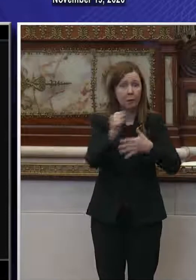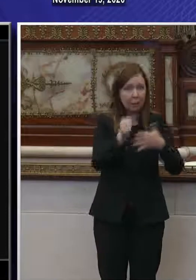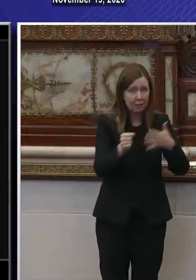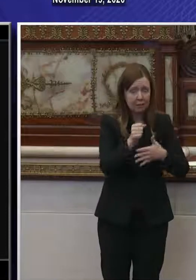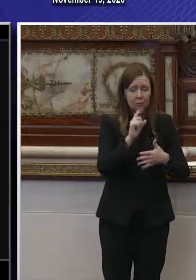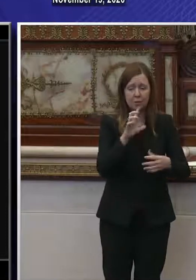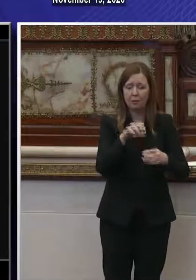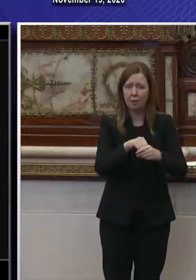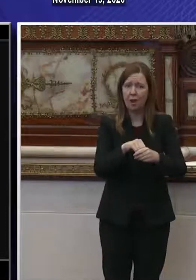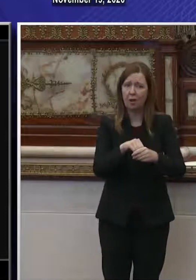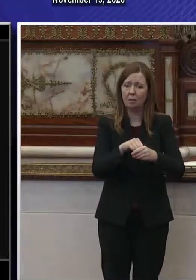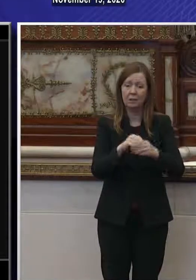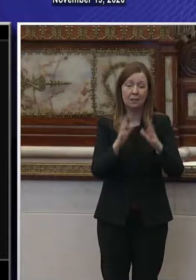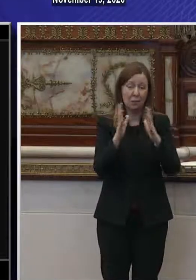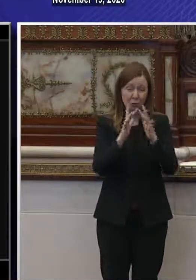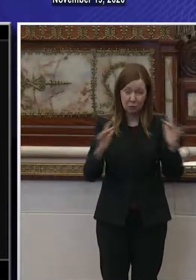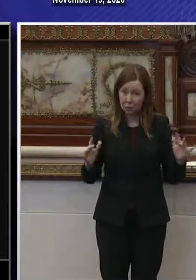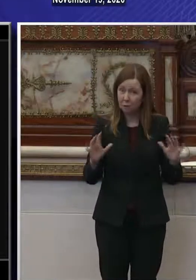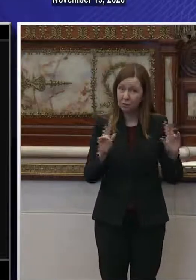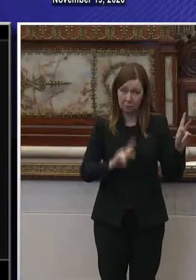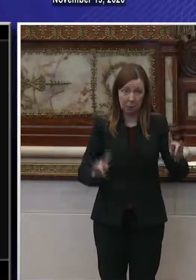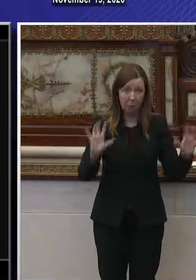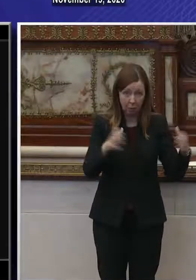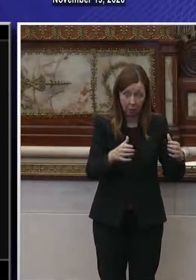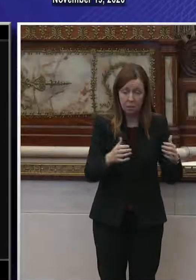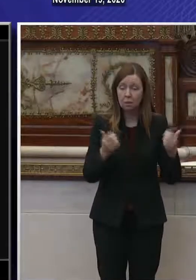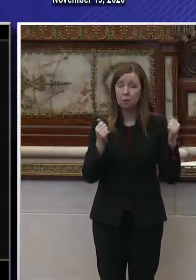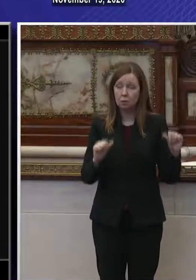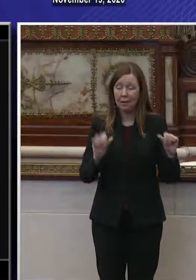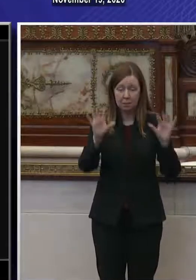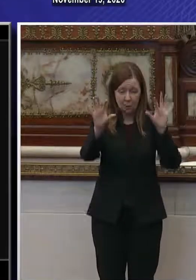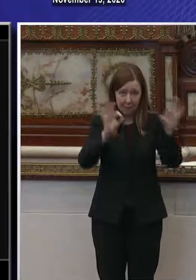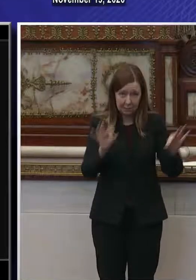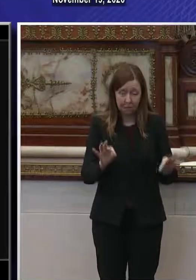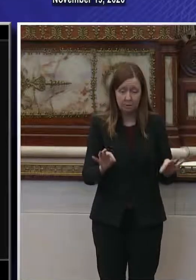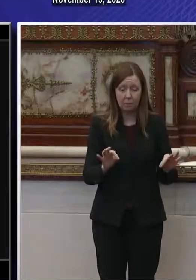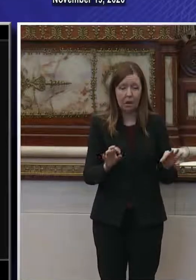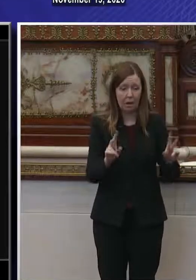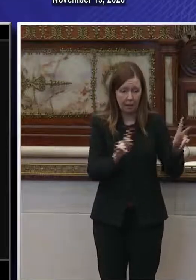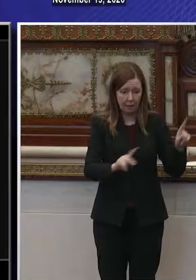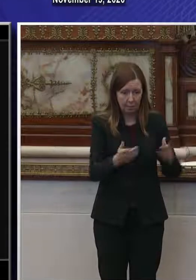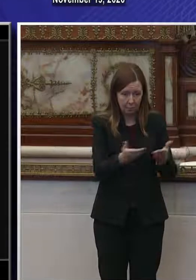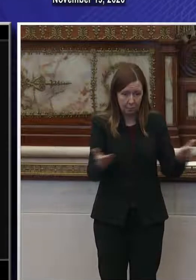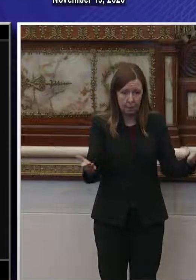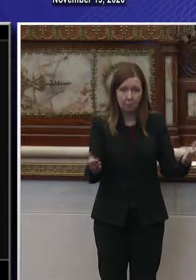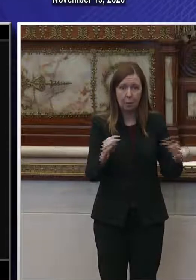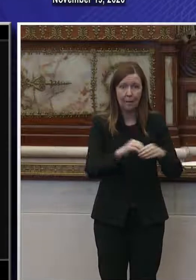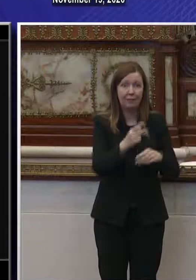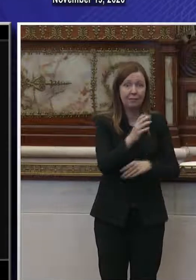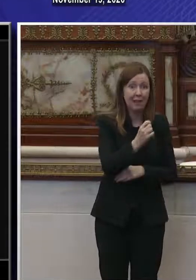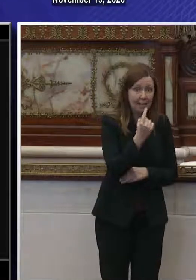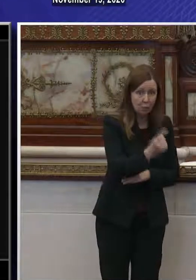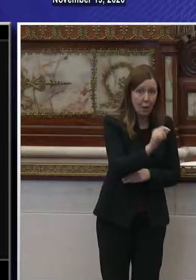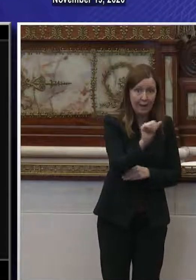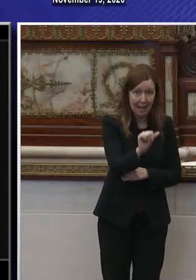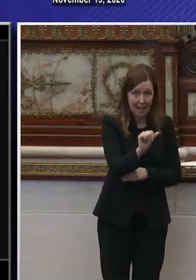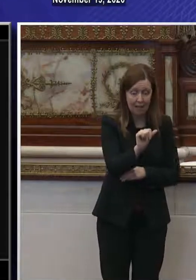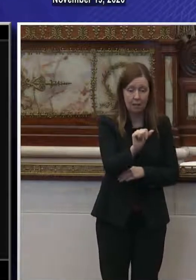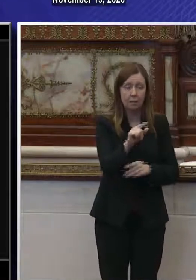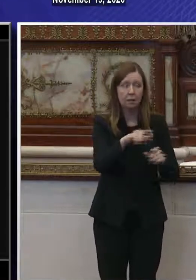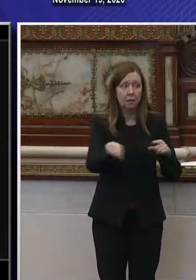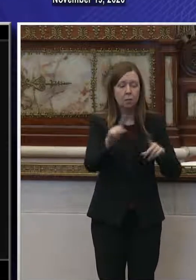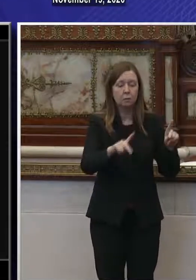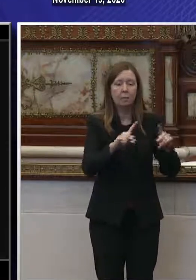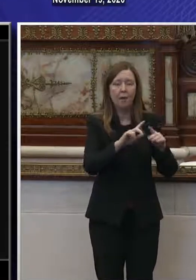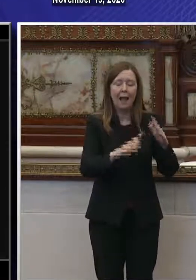really involves a very diverse group of people trying to identify the individuals in phase 1A who are